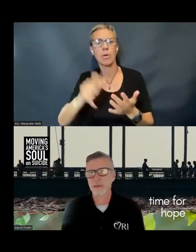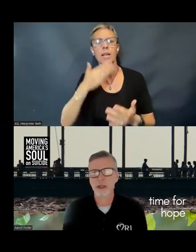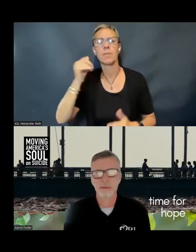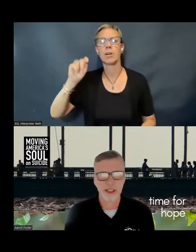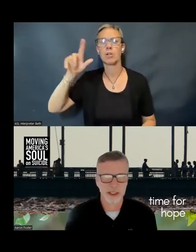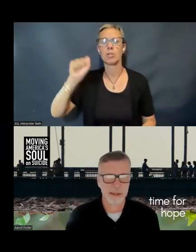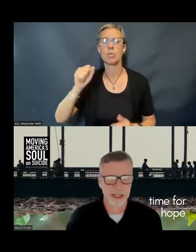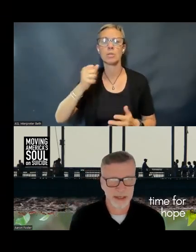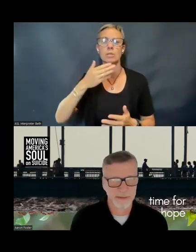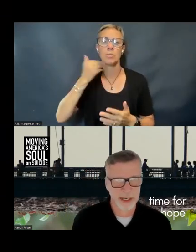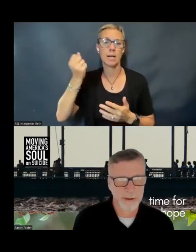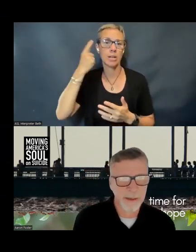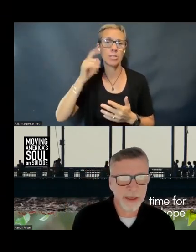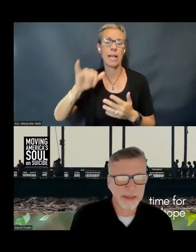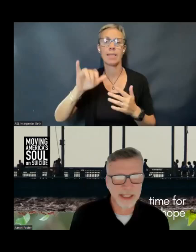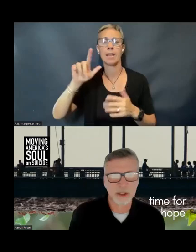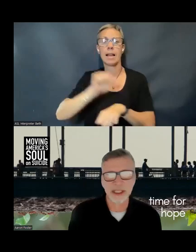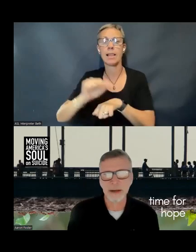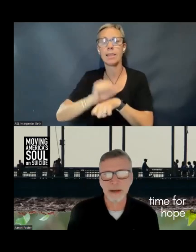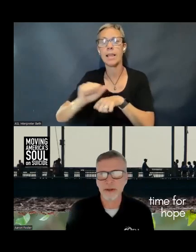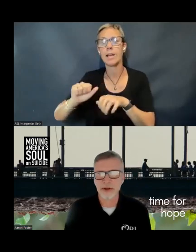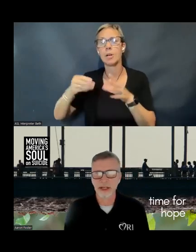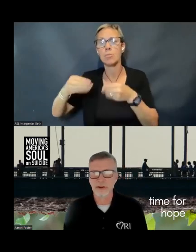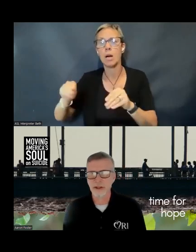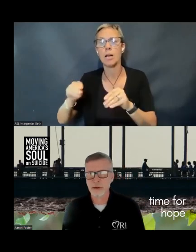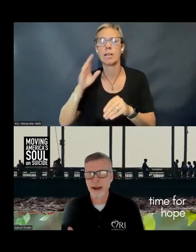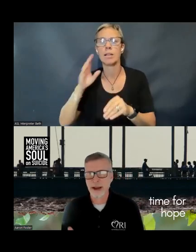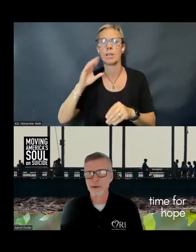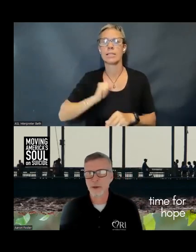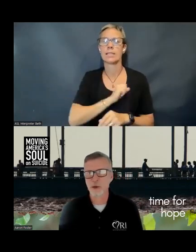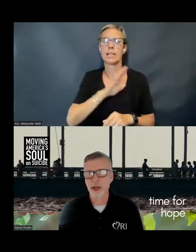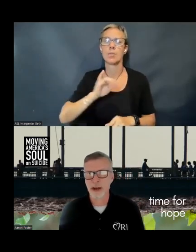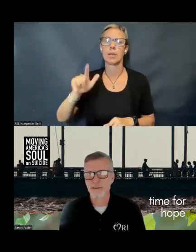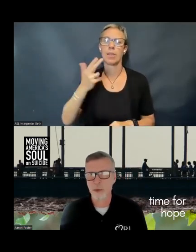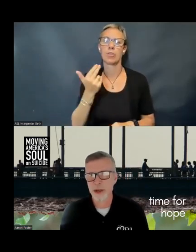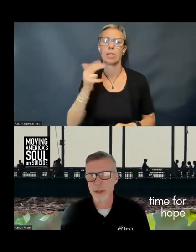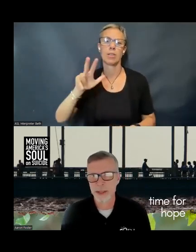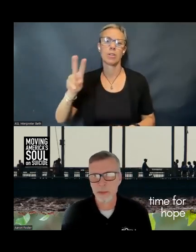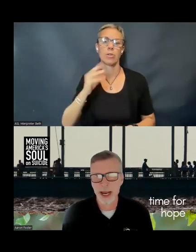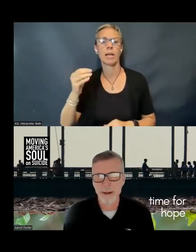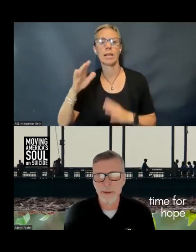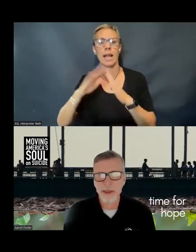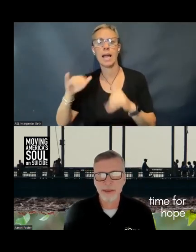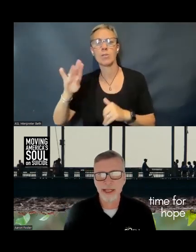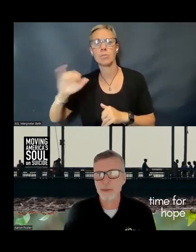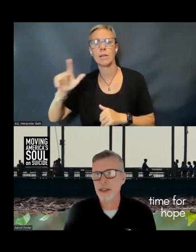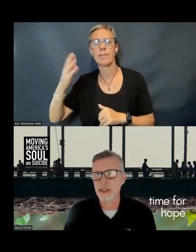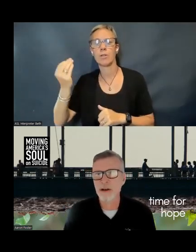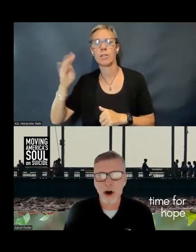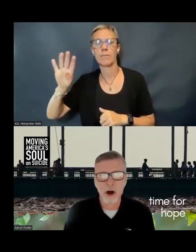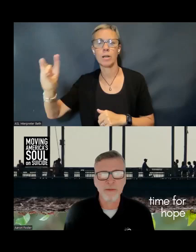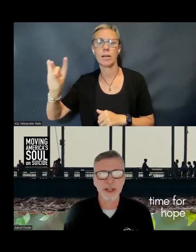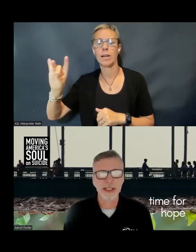peer support specialists specifically. This is where Senate Bill 1332 and House Bill 2941 come into play. These